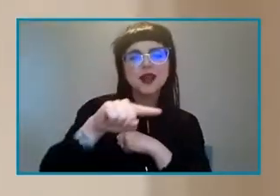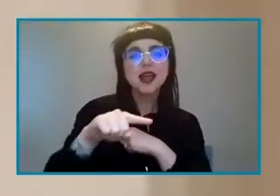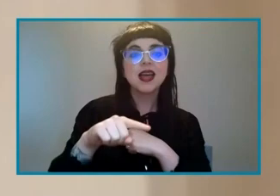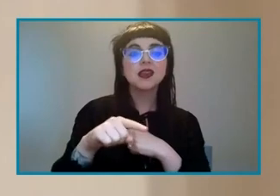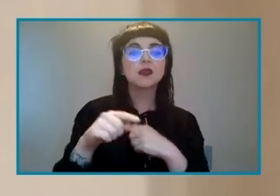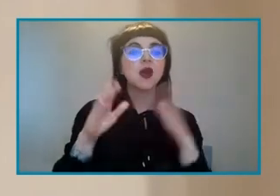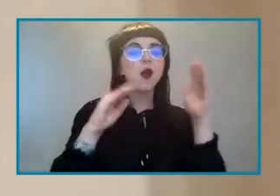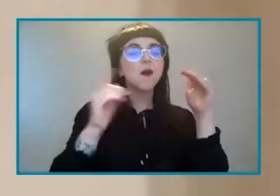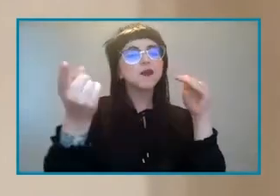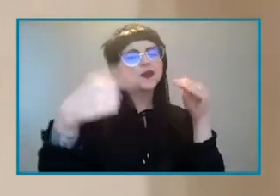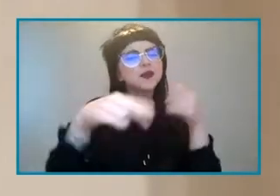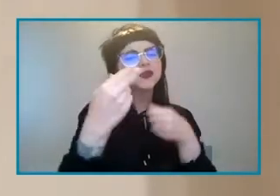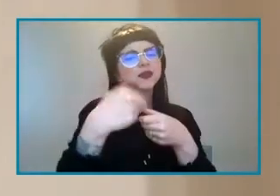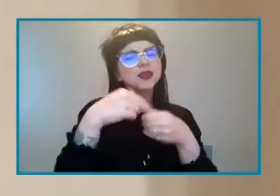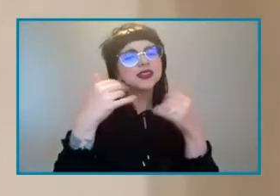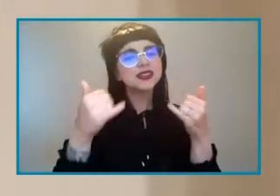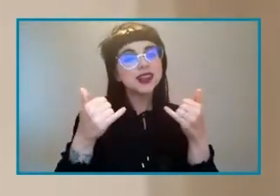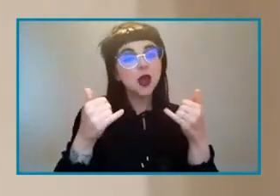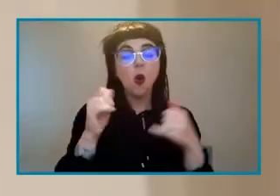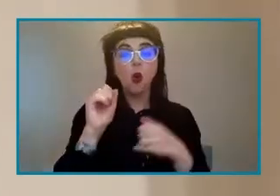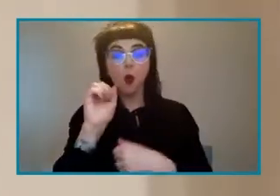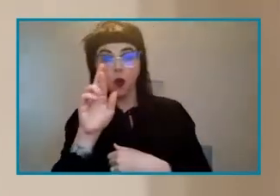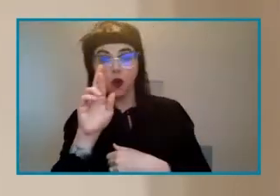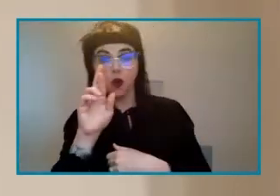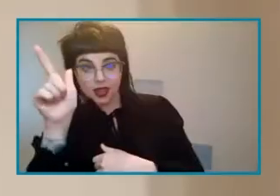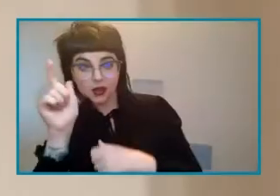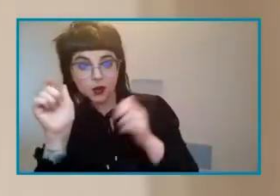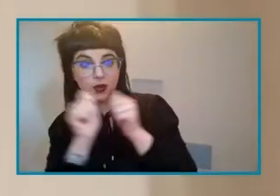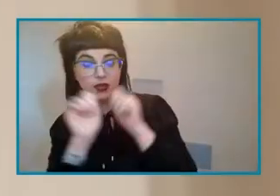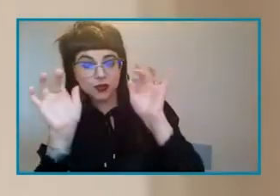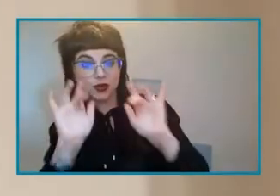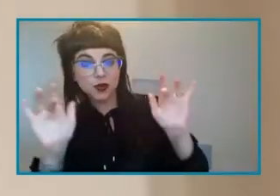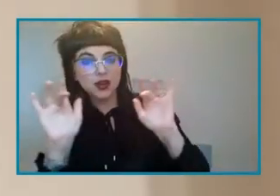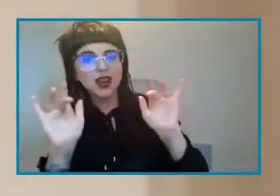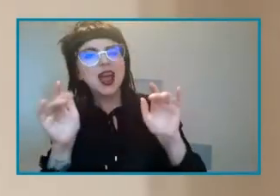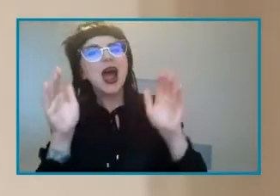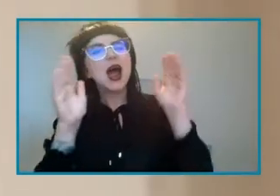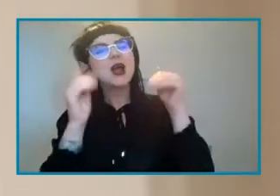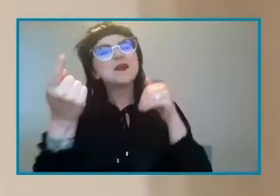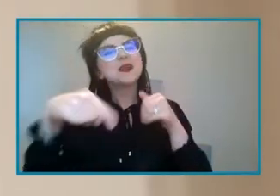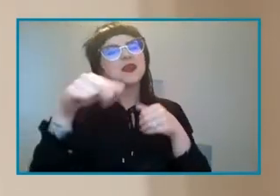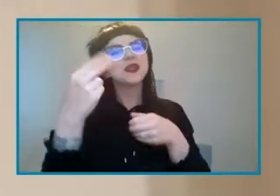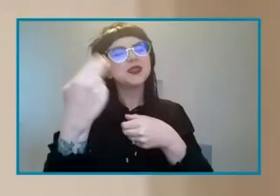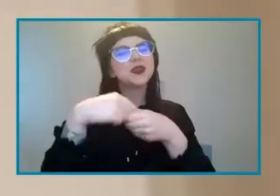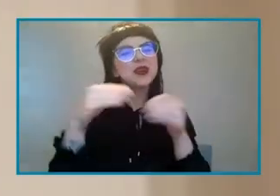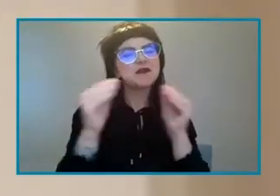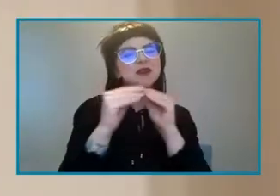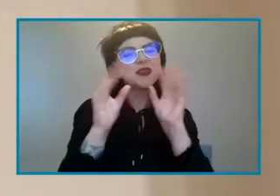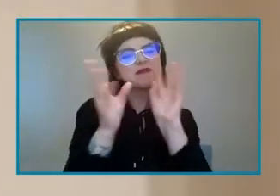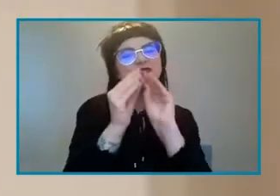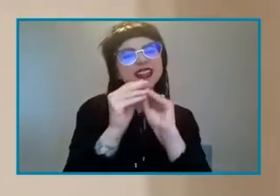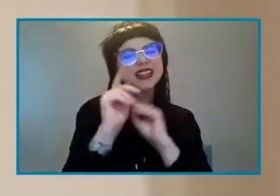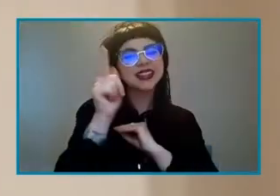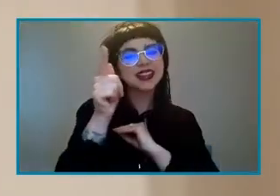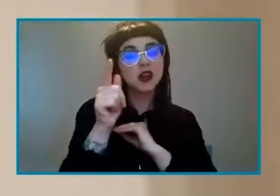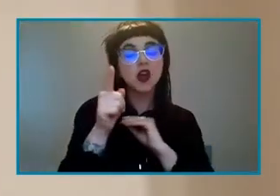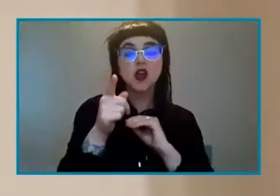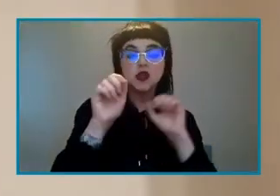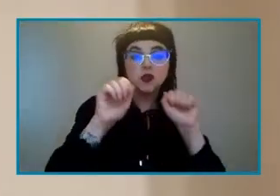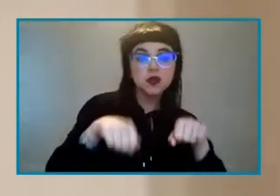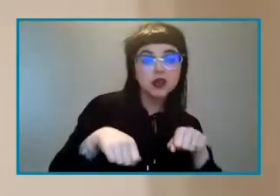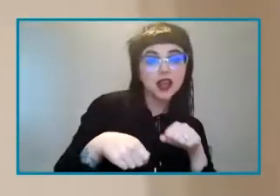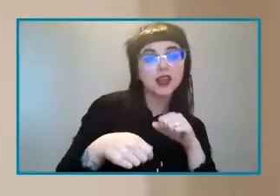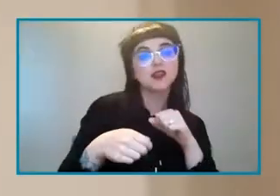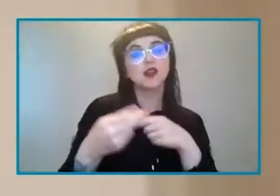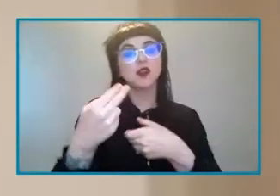later with the recording will join us for future Creative Forces webinars. You can learn more and subscribe to our YouTube channel and newsletter